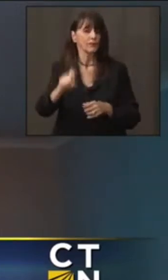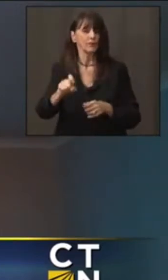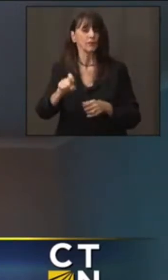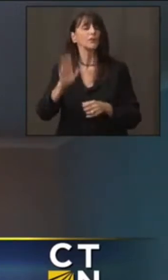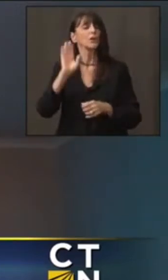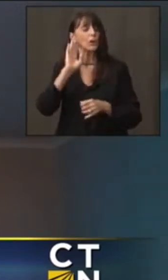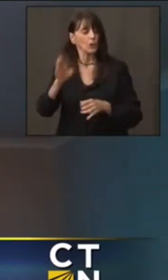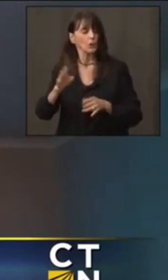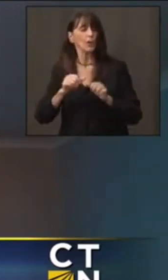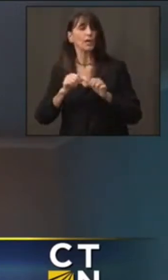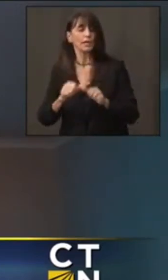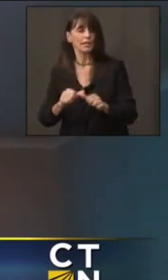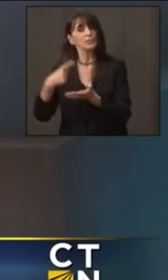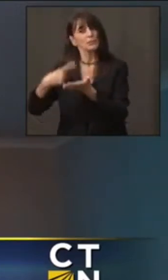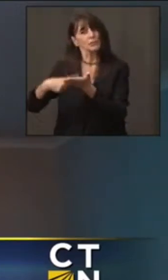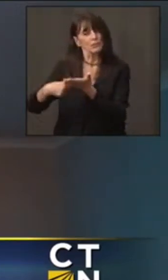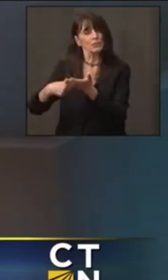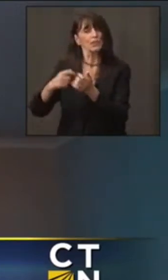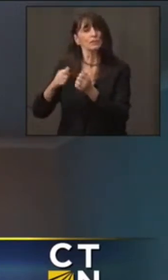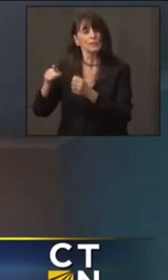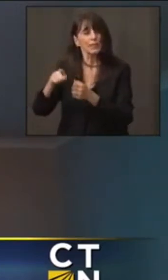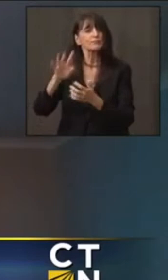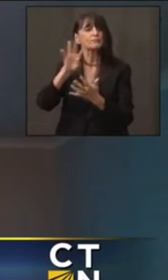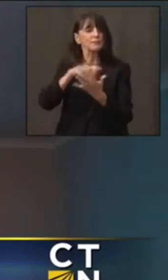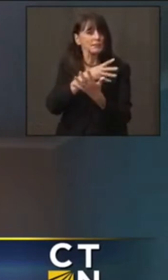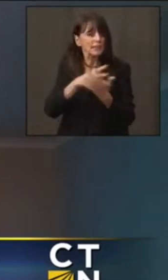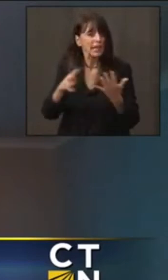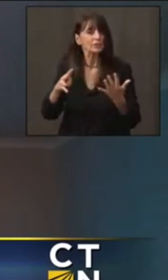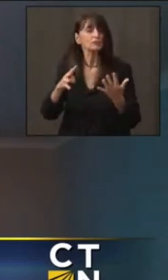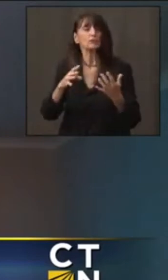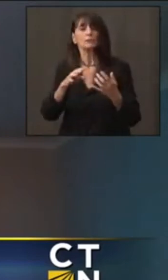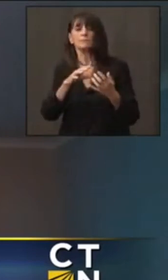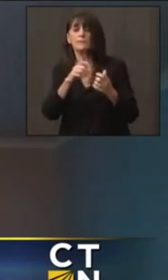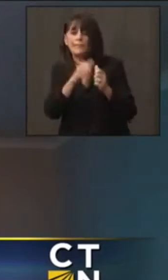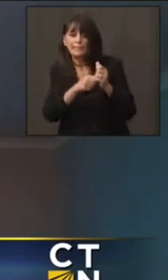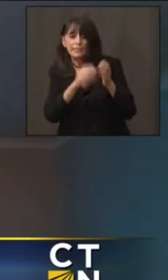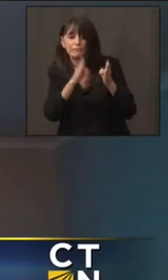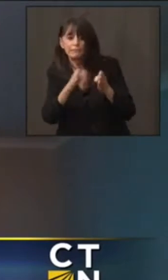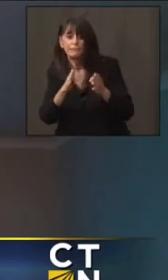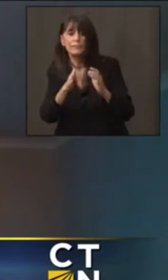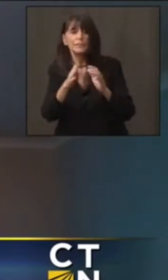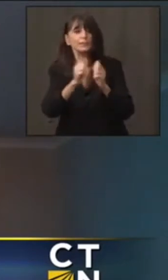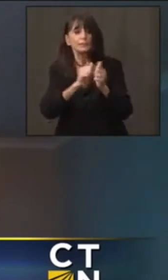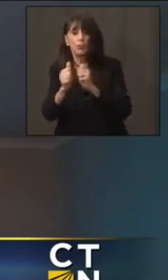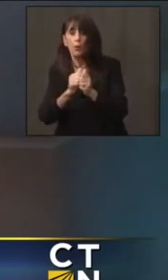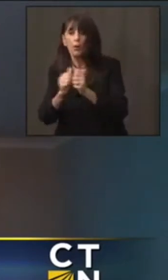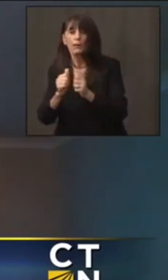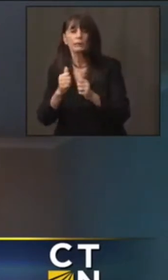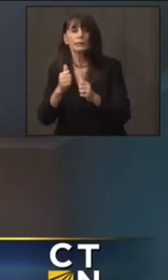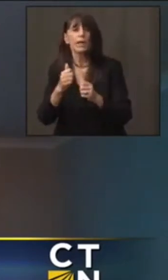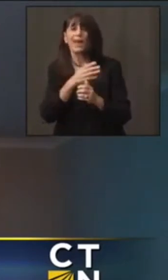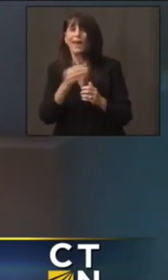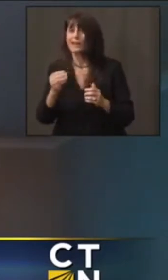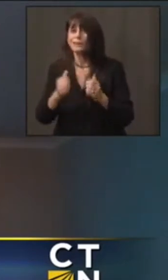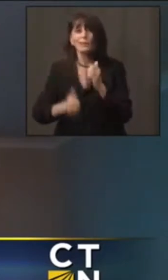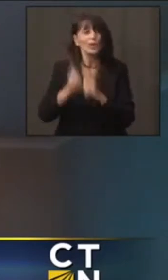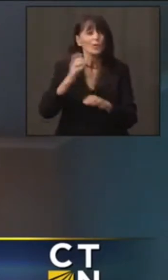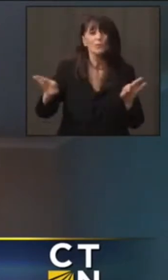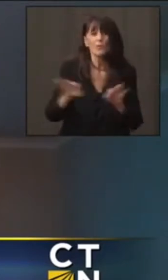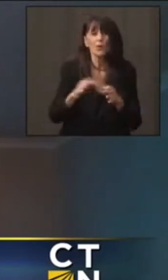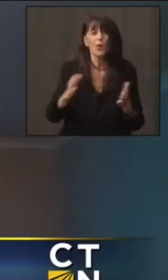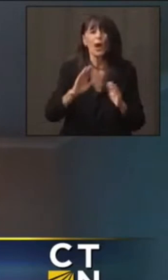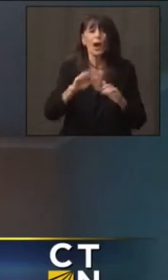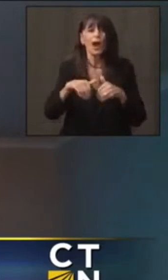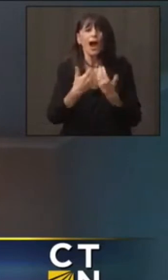continue to talk to them about the schedule, about the particular sports, importantly about any mitigation strategies that have